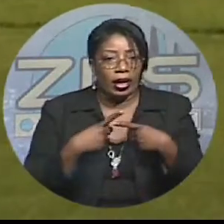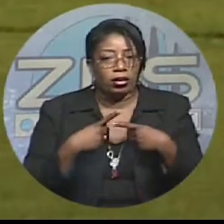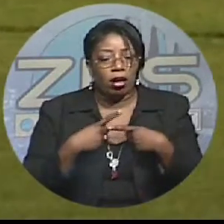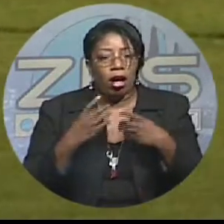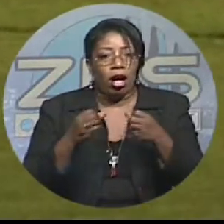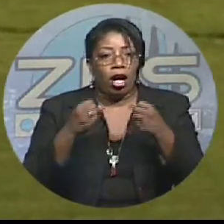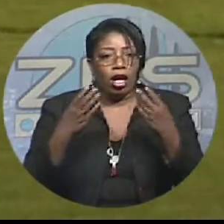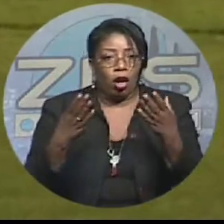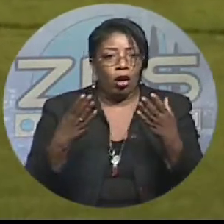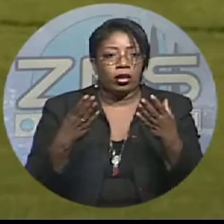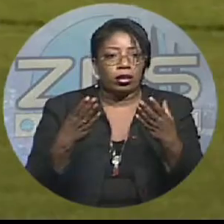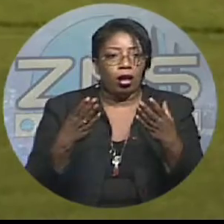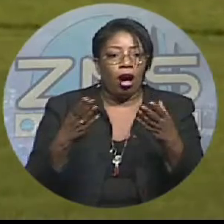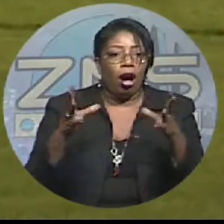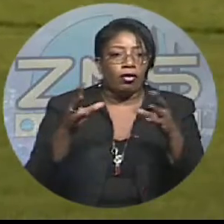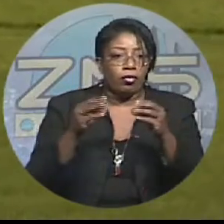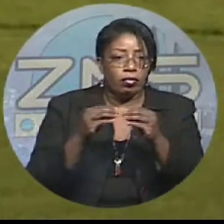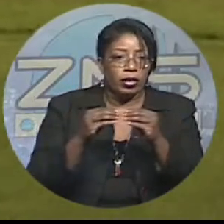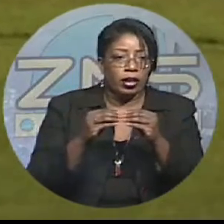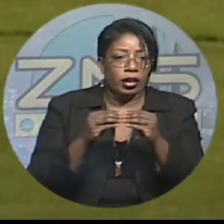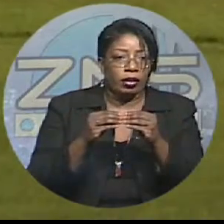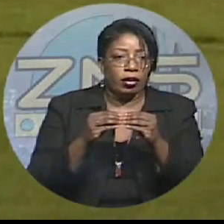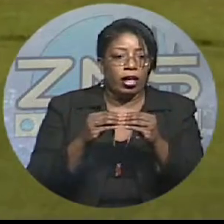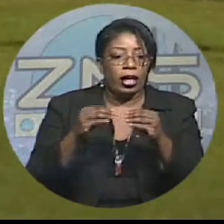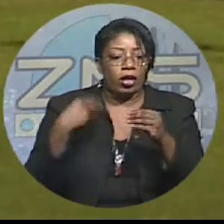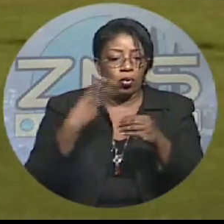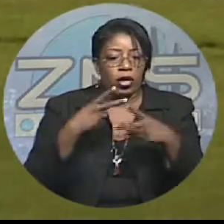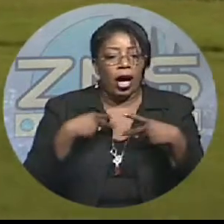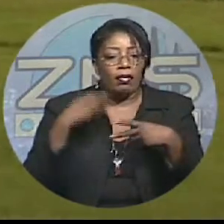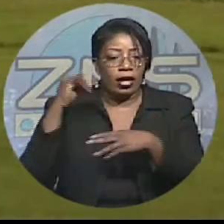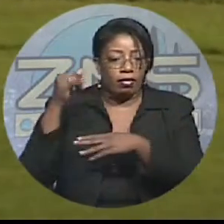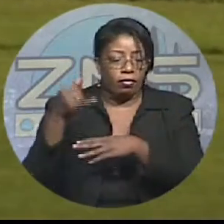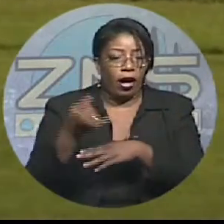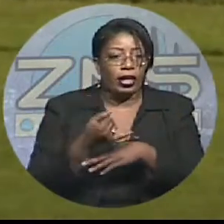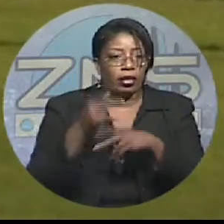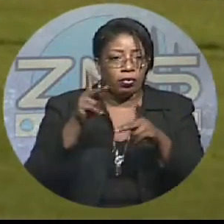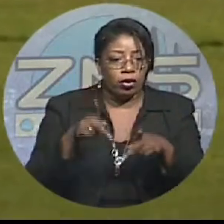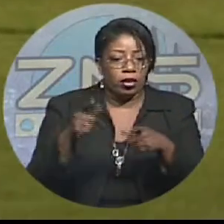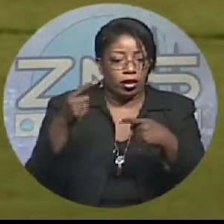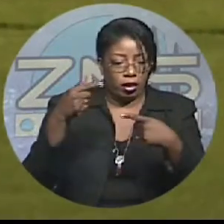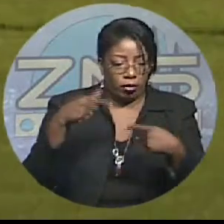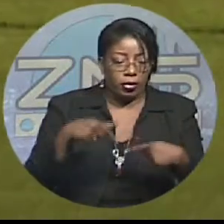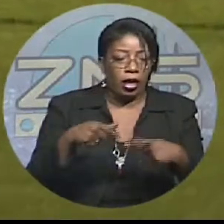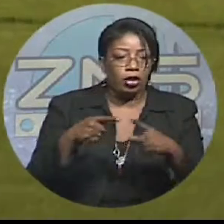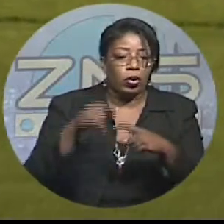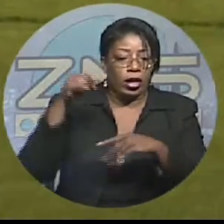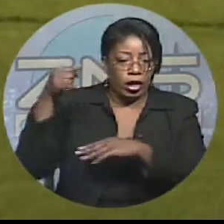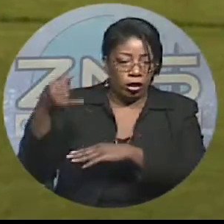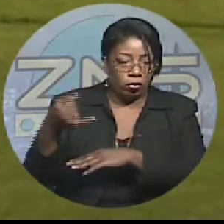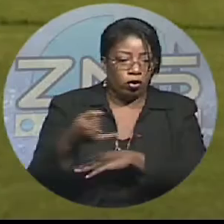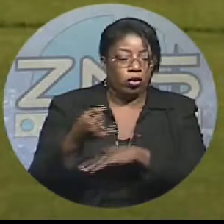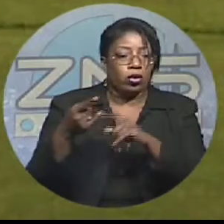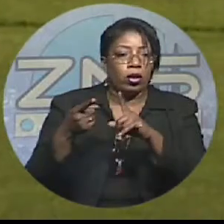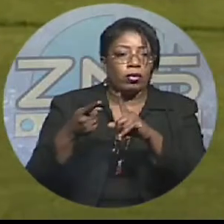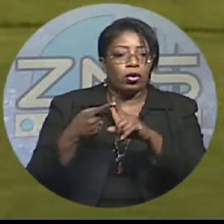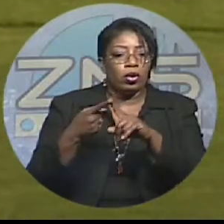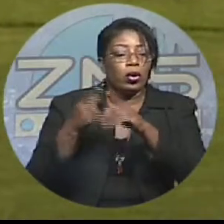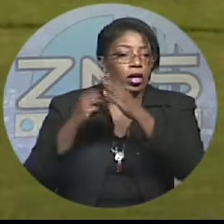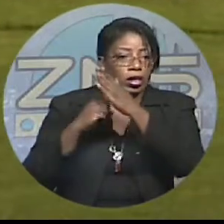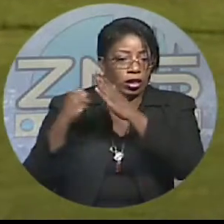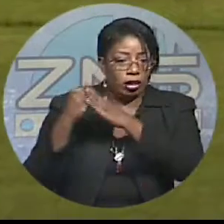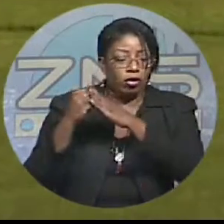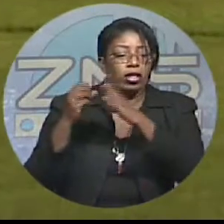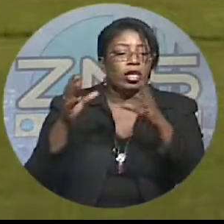lot of incentive and meeting planners that we've invited down to actually show them, introduce them to Sandals Emerald Bay, the conference, the